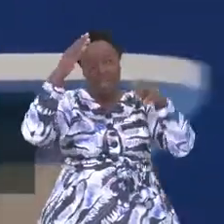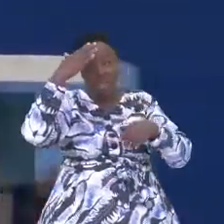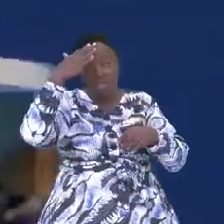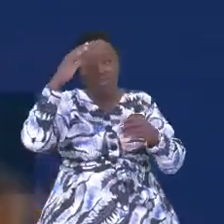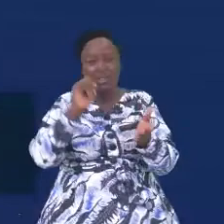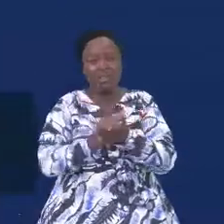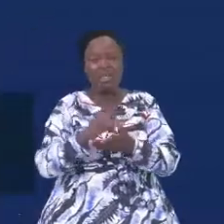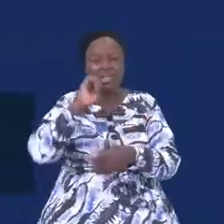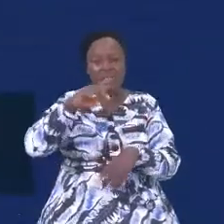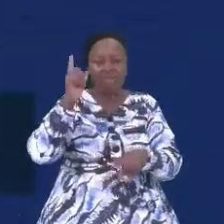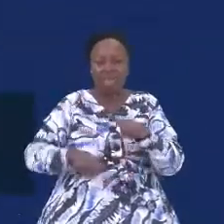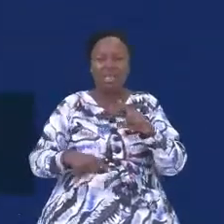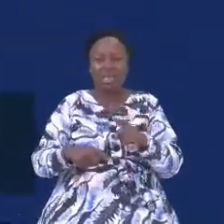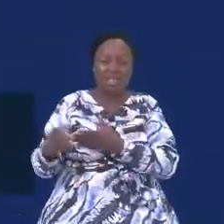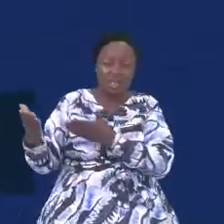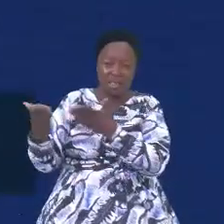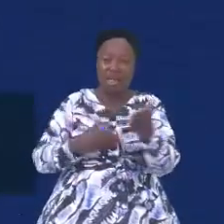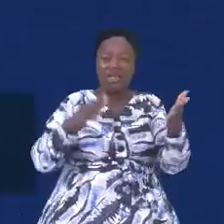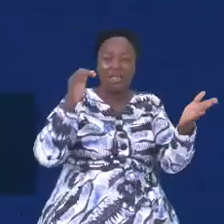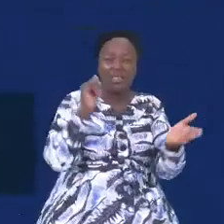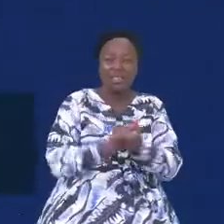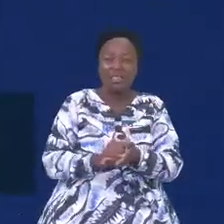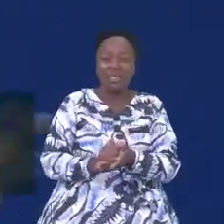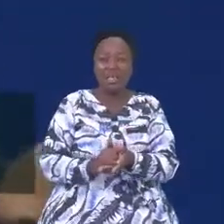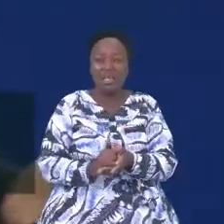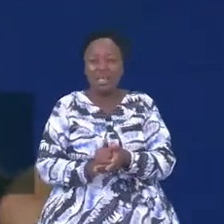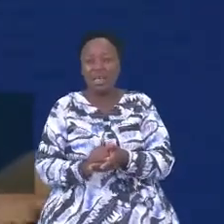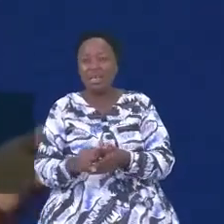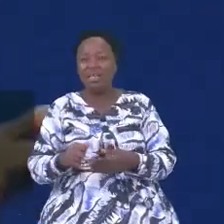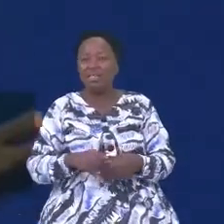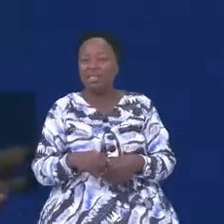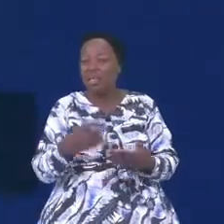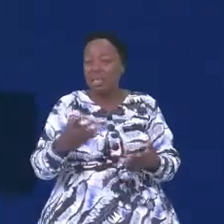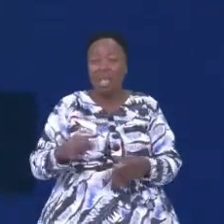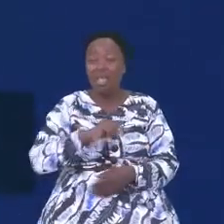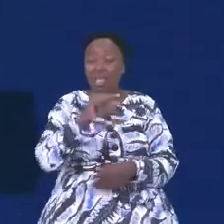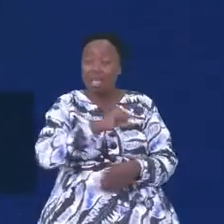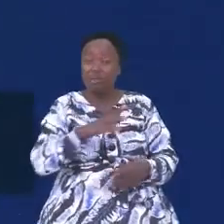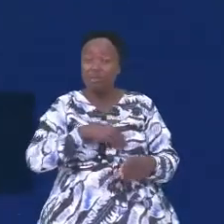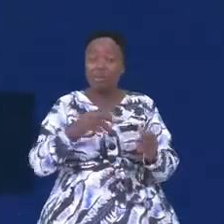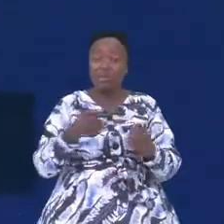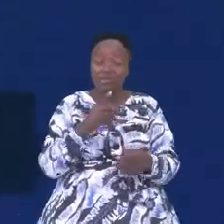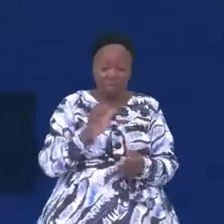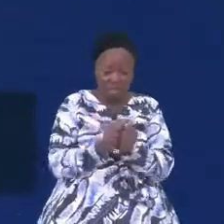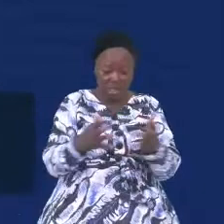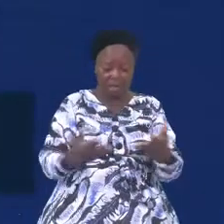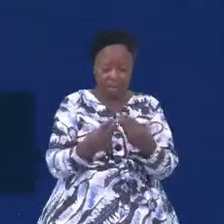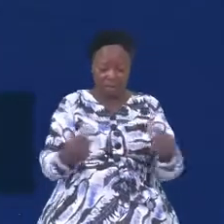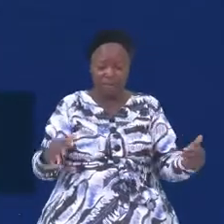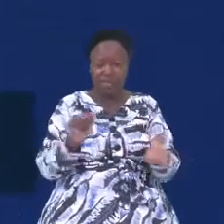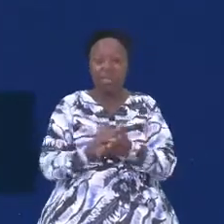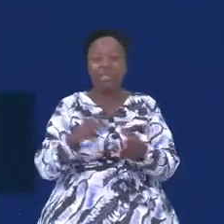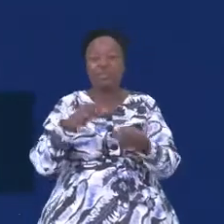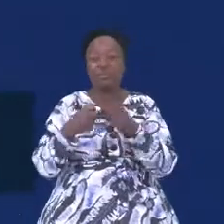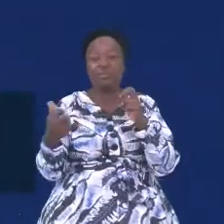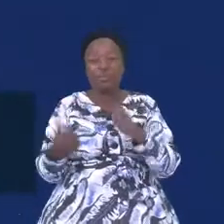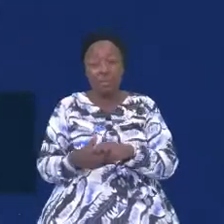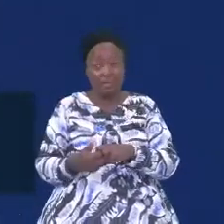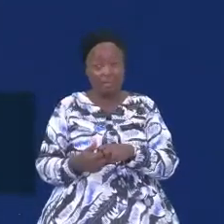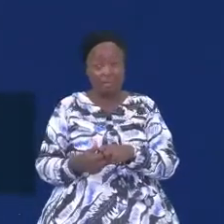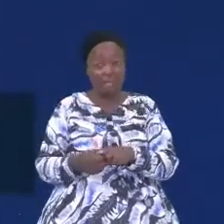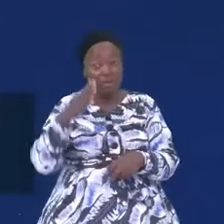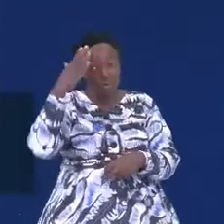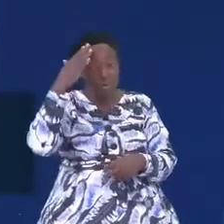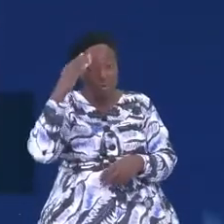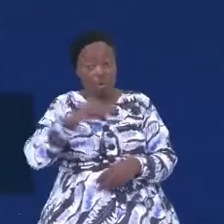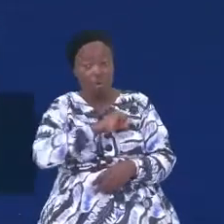he couldn't carry that guilt on without solving that problem. You know, conviction